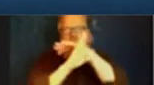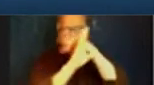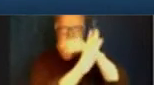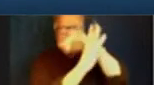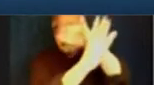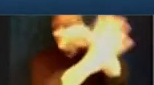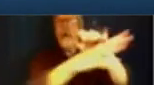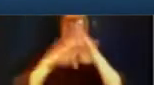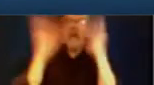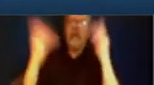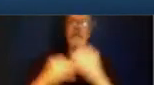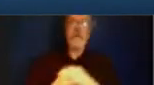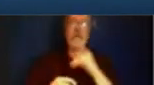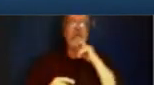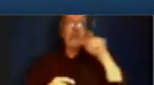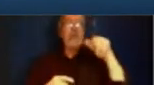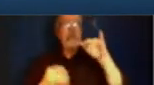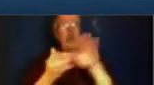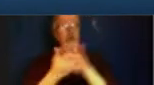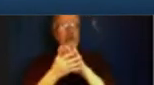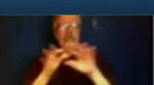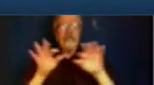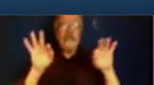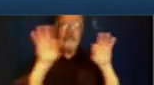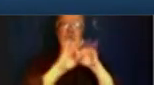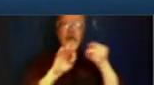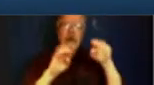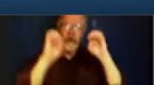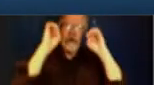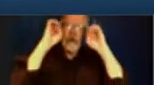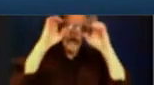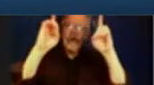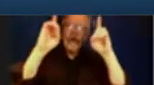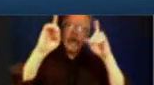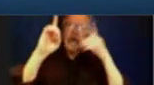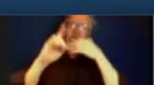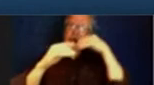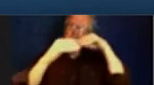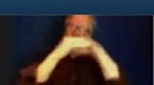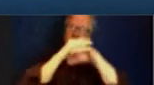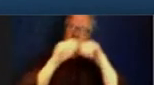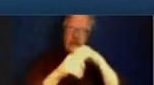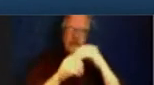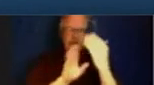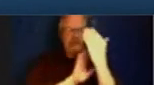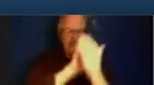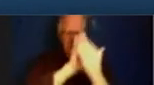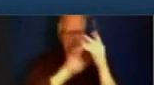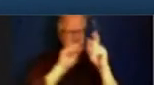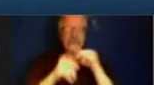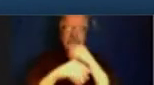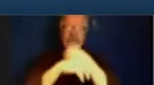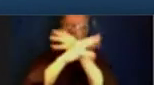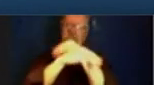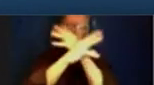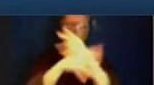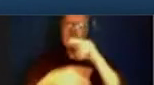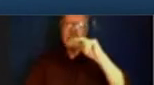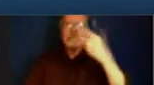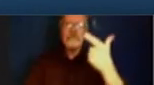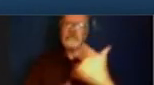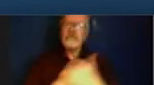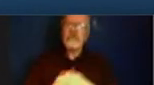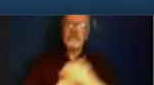education is more effective, and we've had too much learning opportunity loss already. We don't want